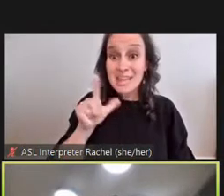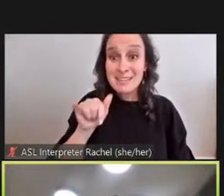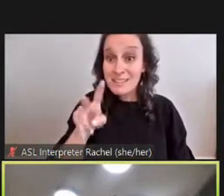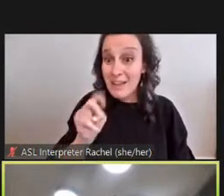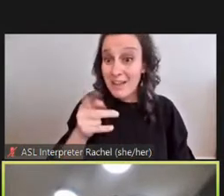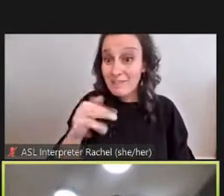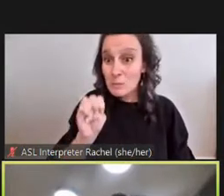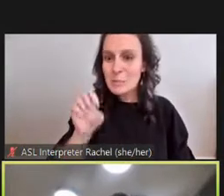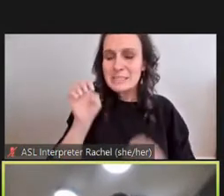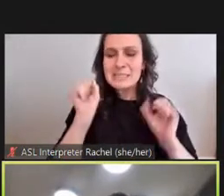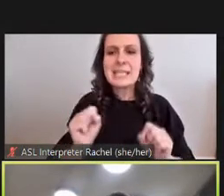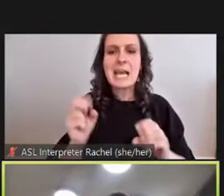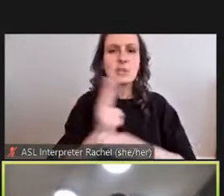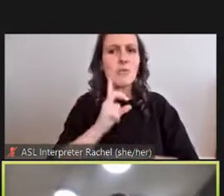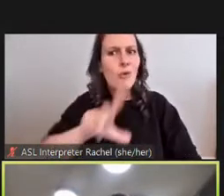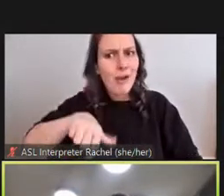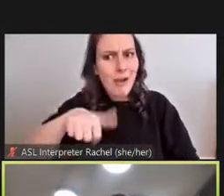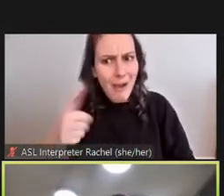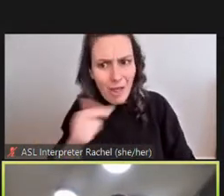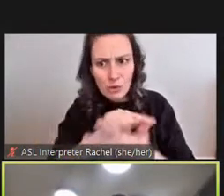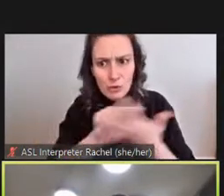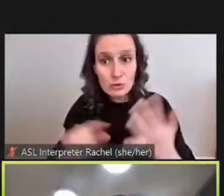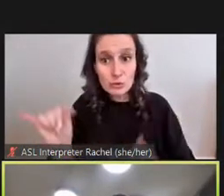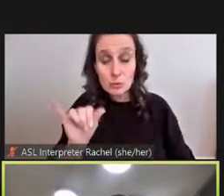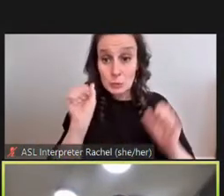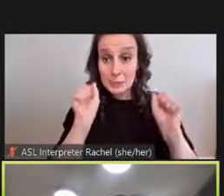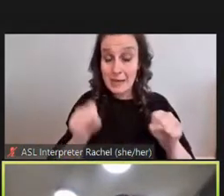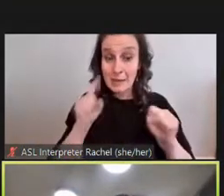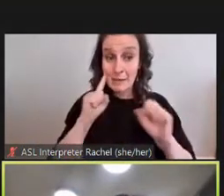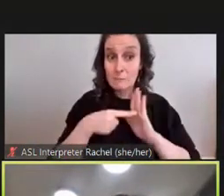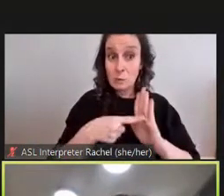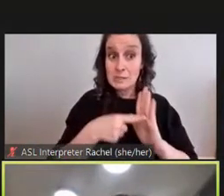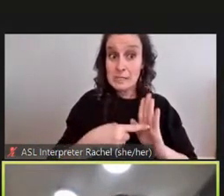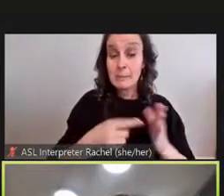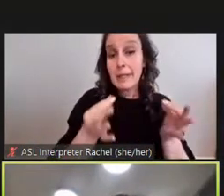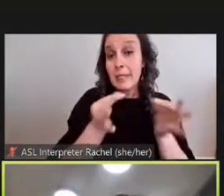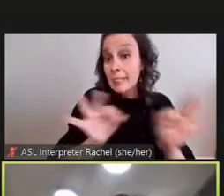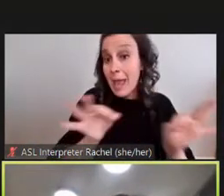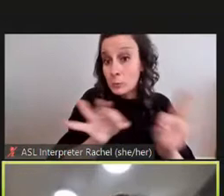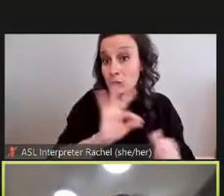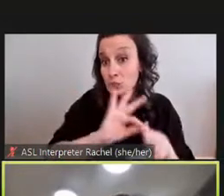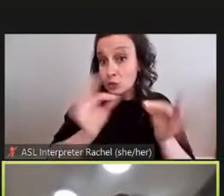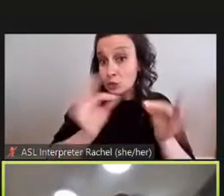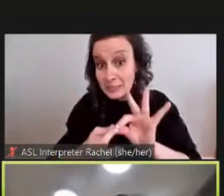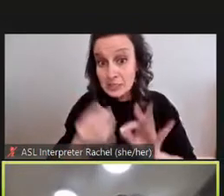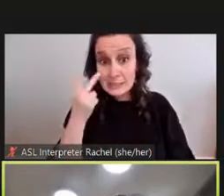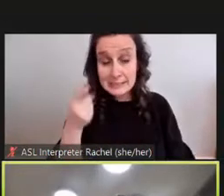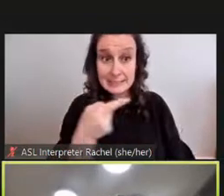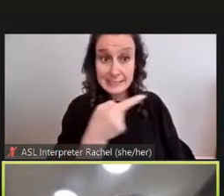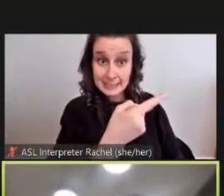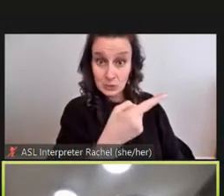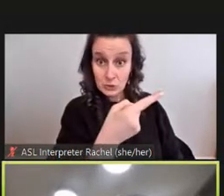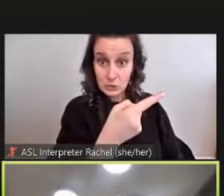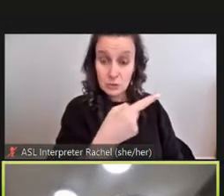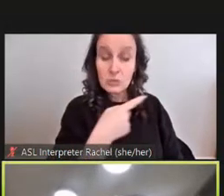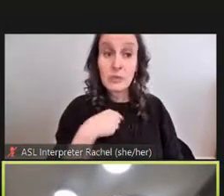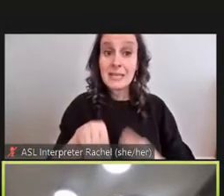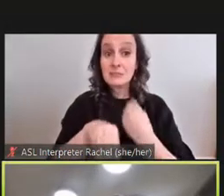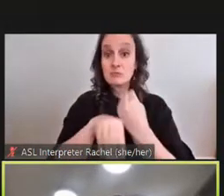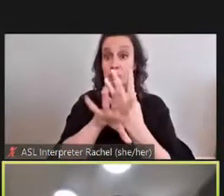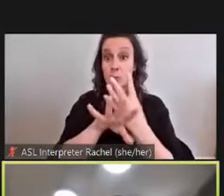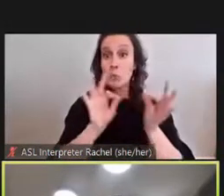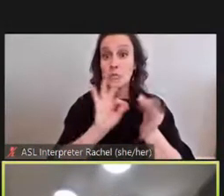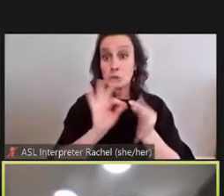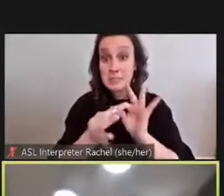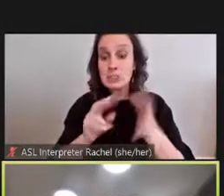for different other use cases, as I mentioned. So, for example, language interpretation, as here with the remote interpretation,